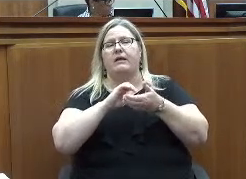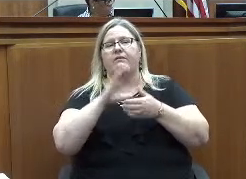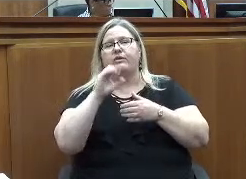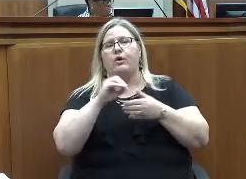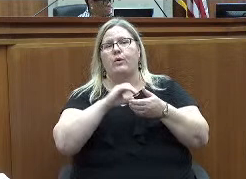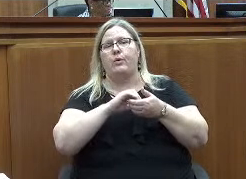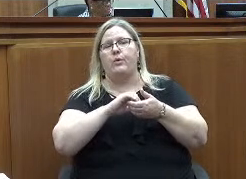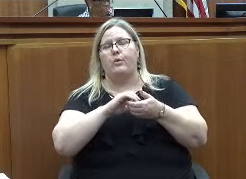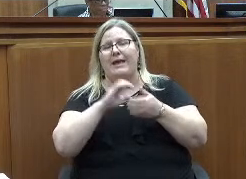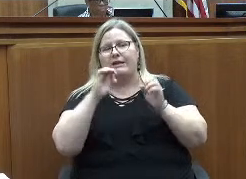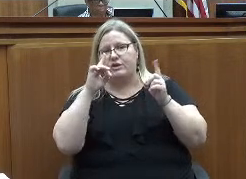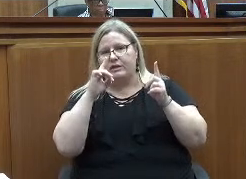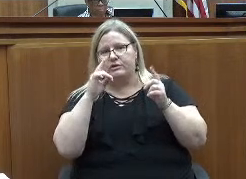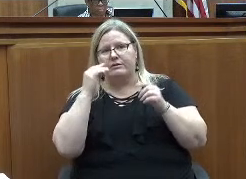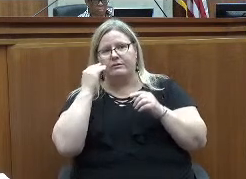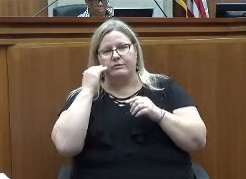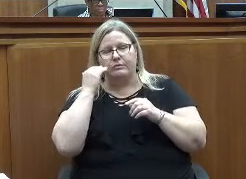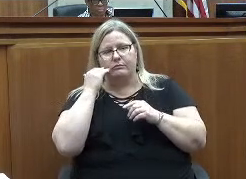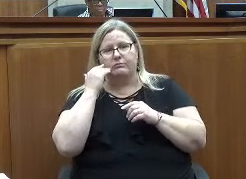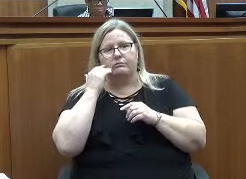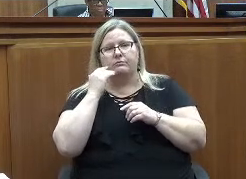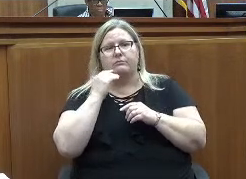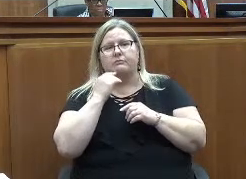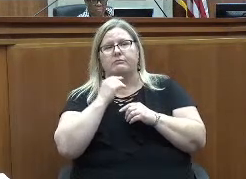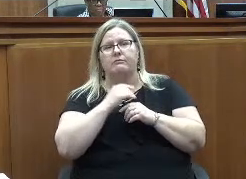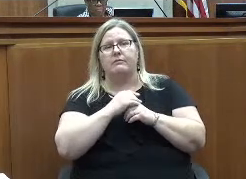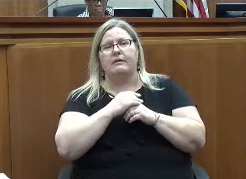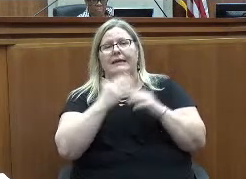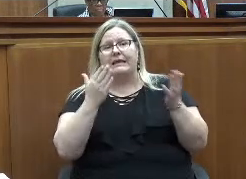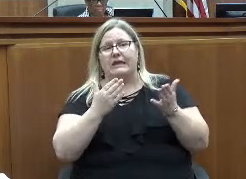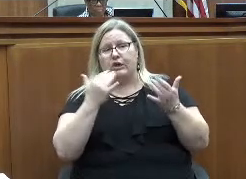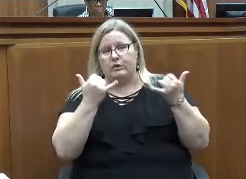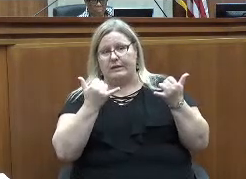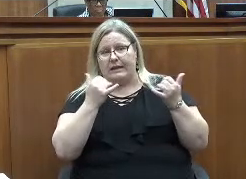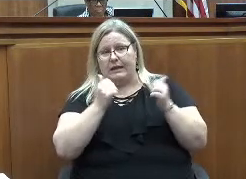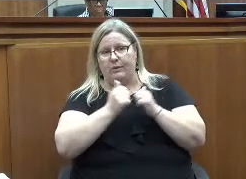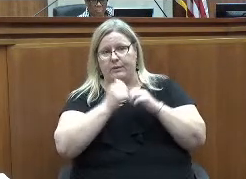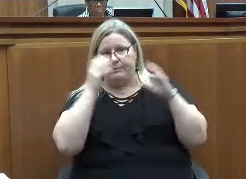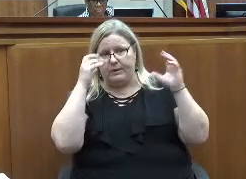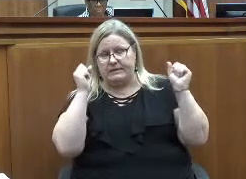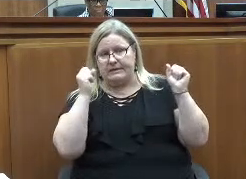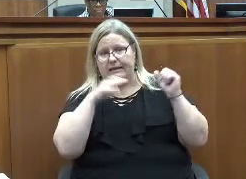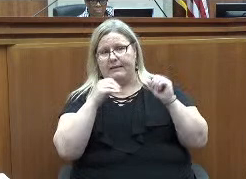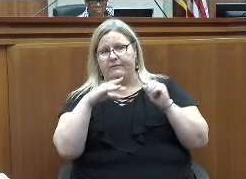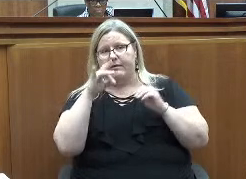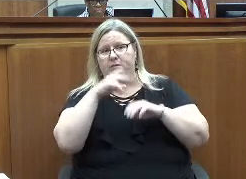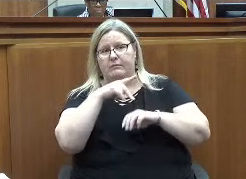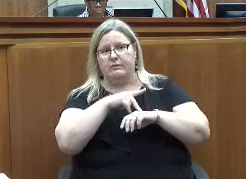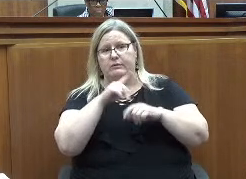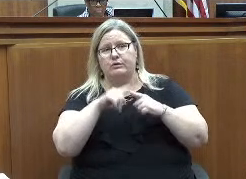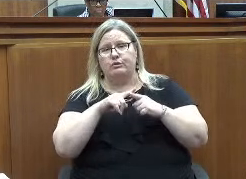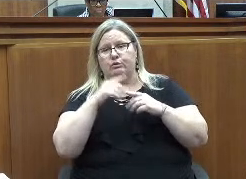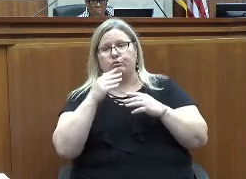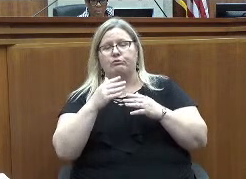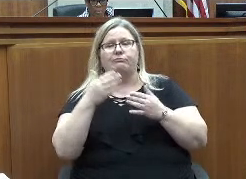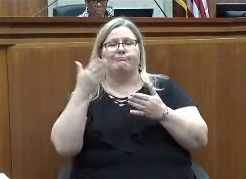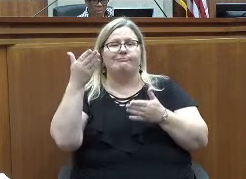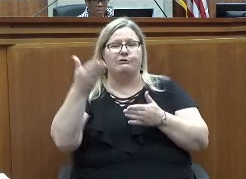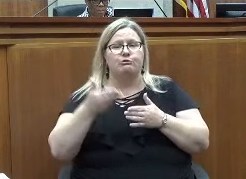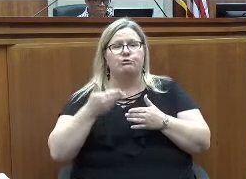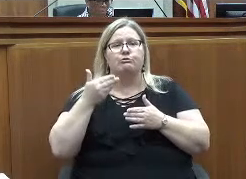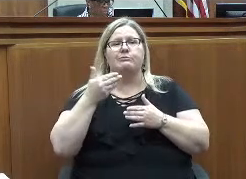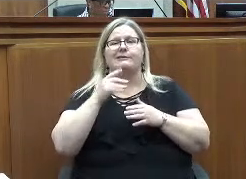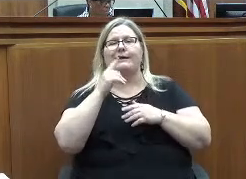as ACE. We are here today with the board president and founding principal to introduce this innovative Type 2